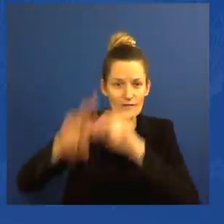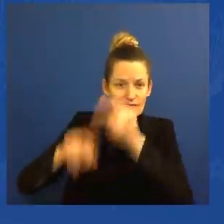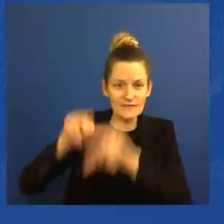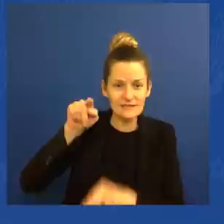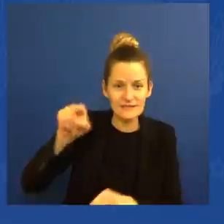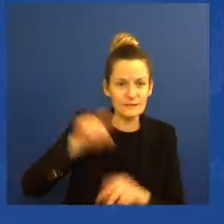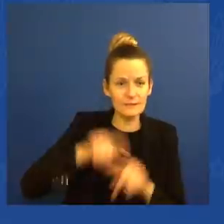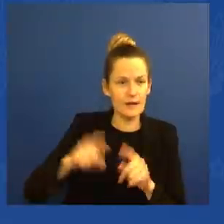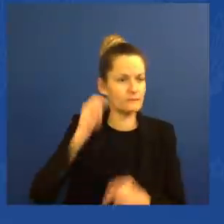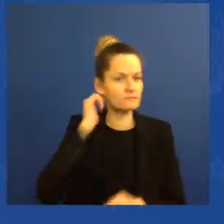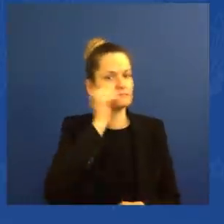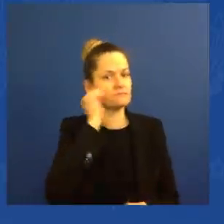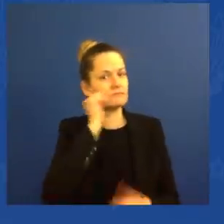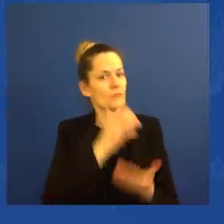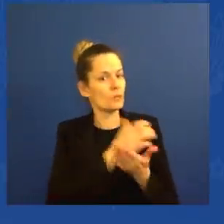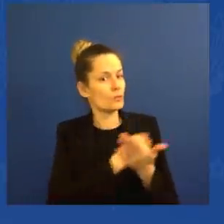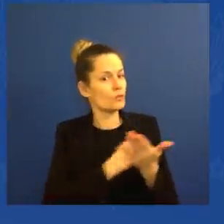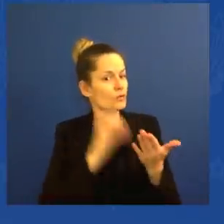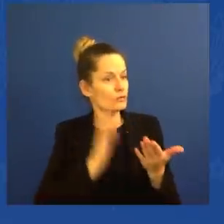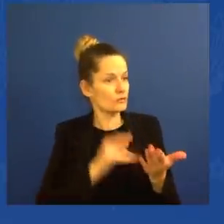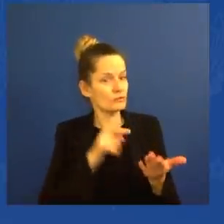$135,000 a year in these factories.